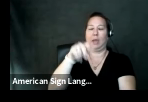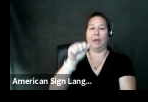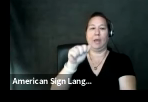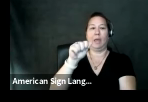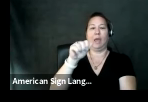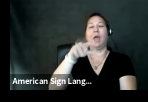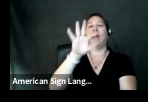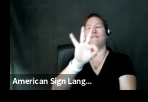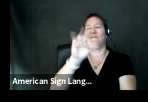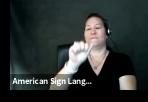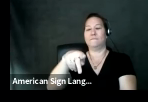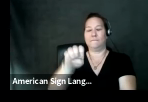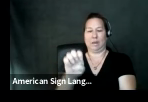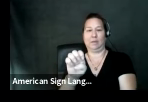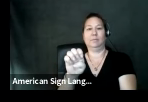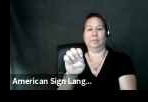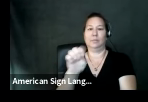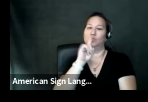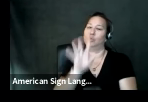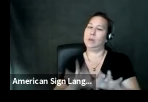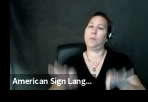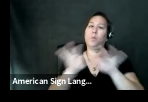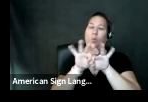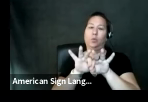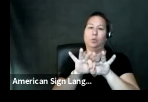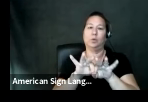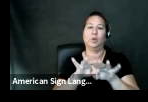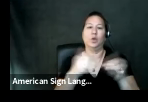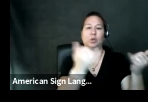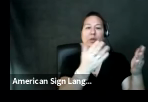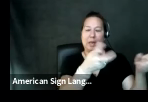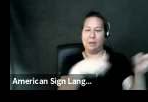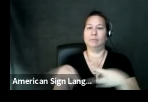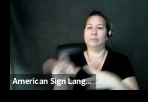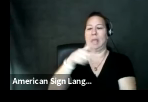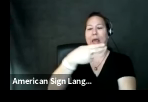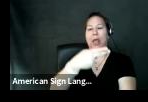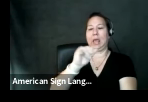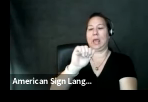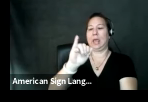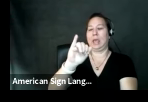to Hillary, who will address how a student becomes eligible for special education.